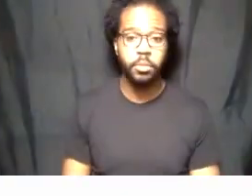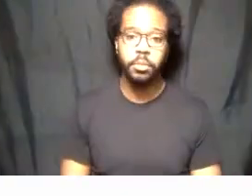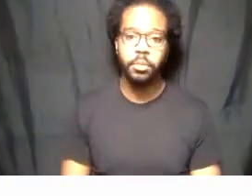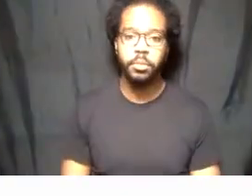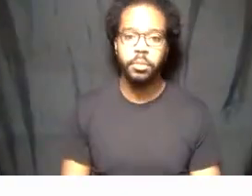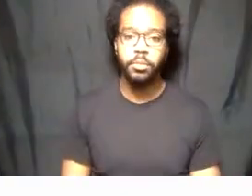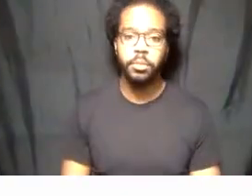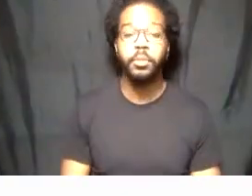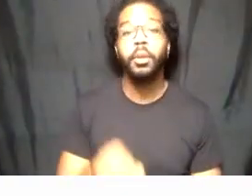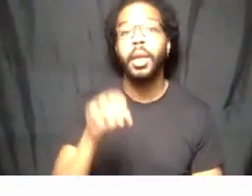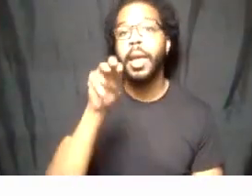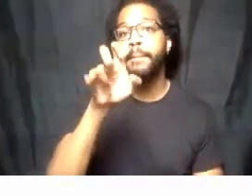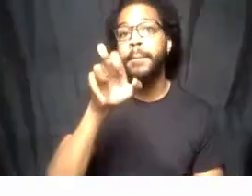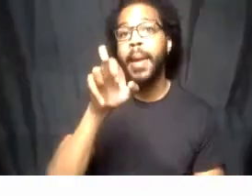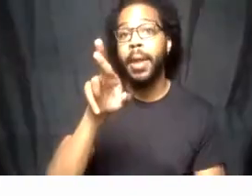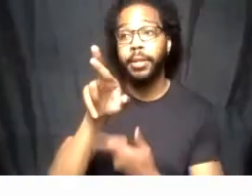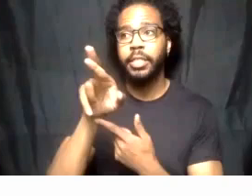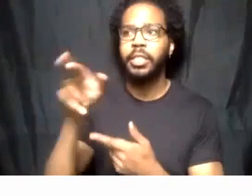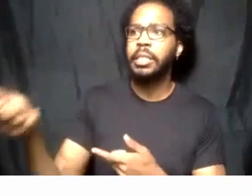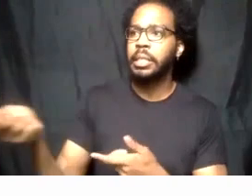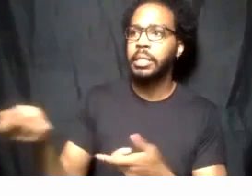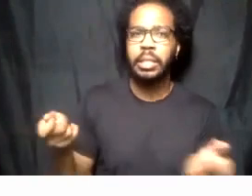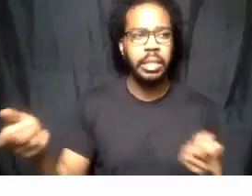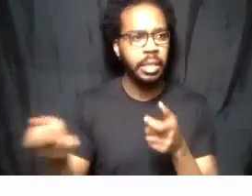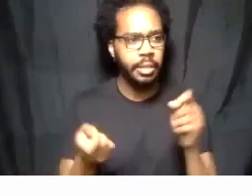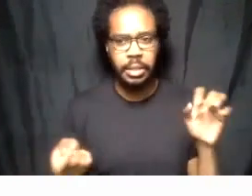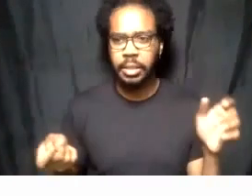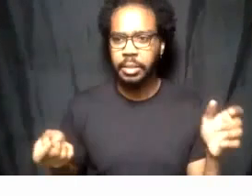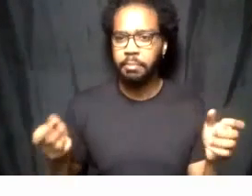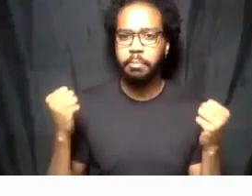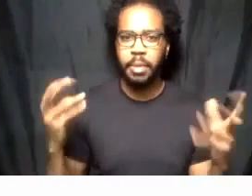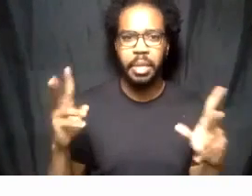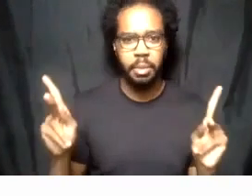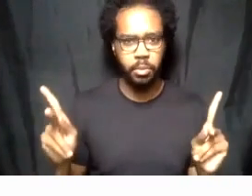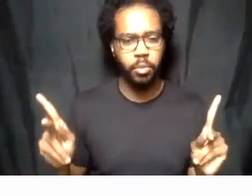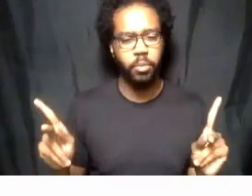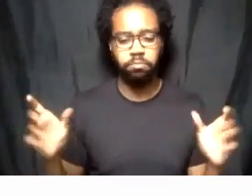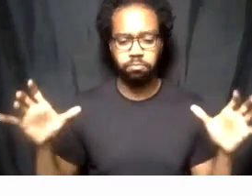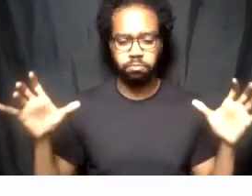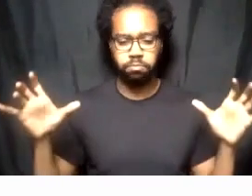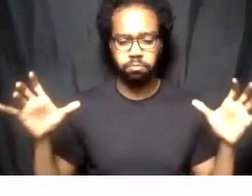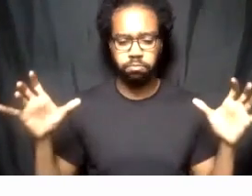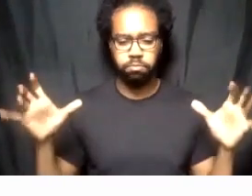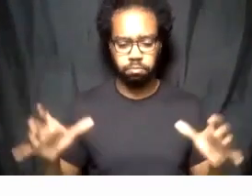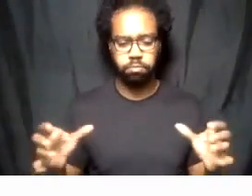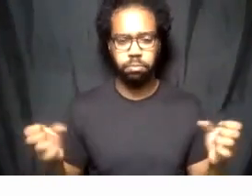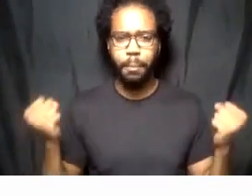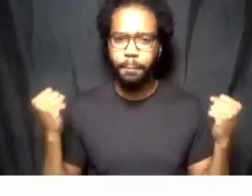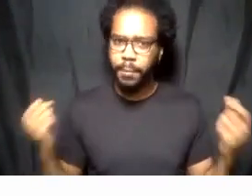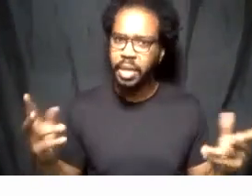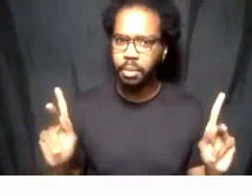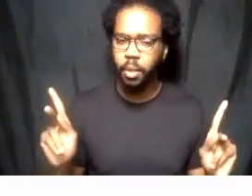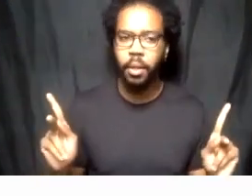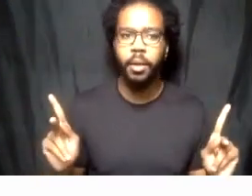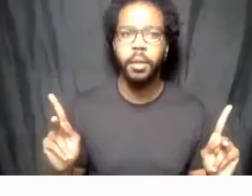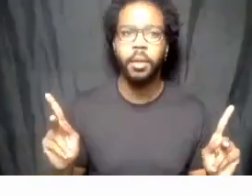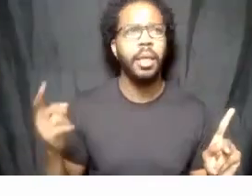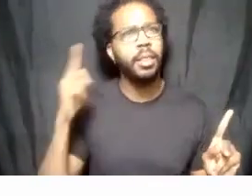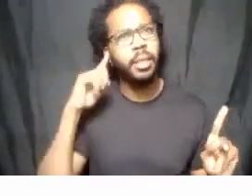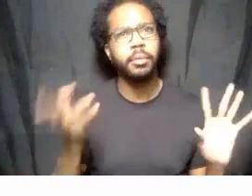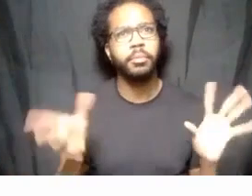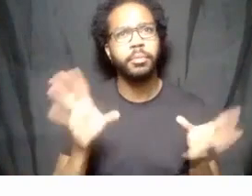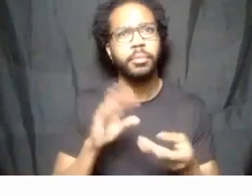the mayor has pulled together all of these people, which is a huge group of people. There are, I think, 12